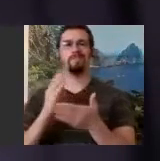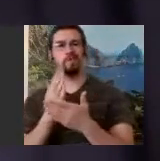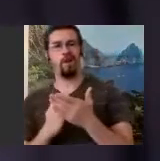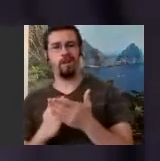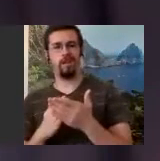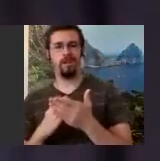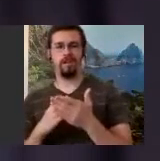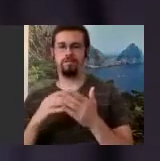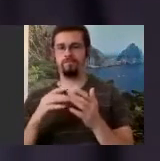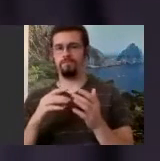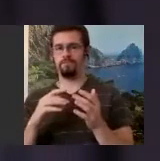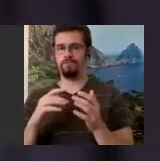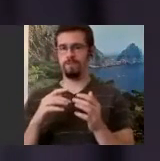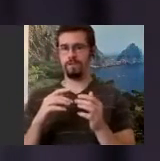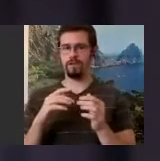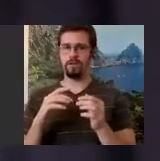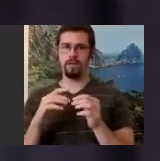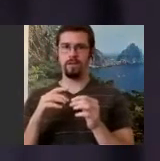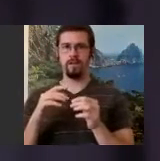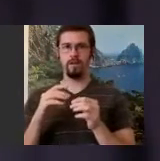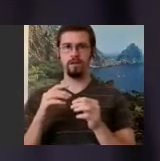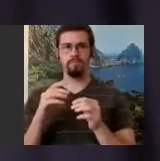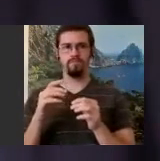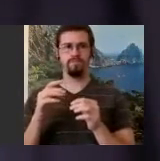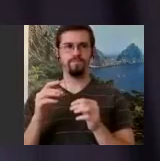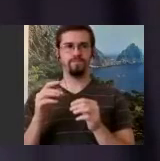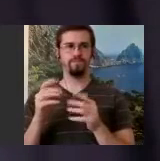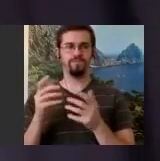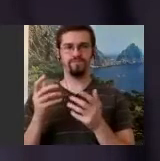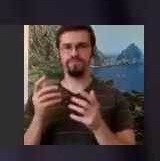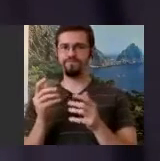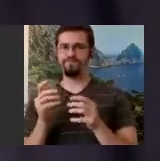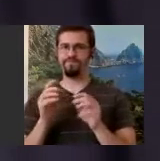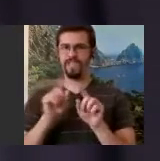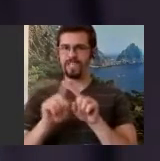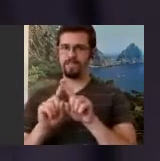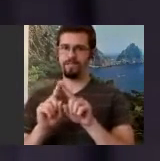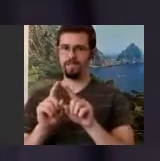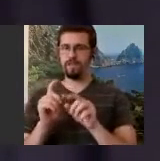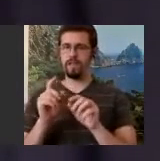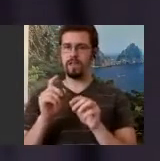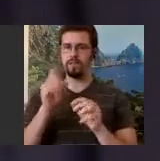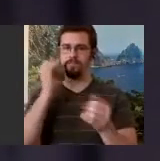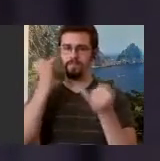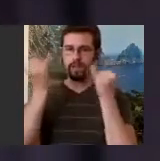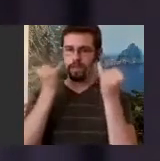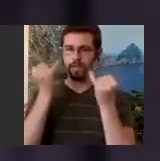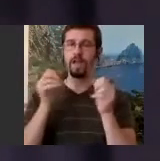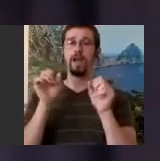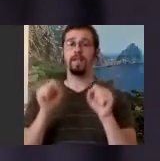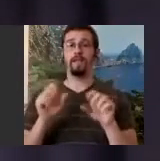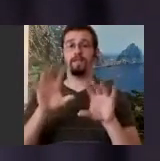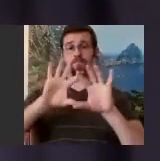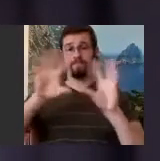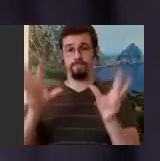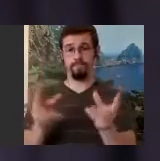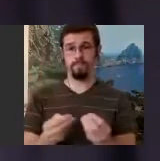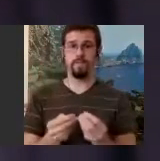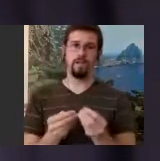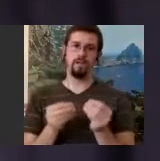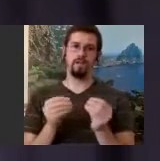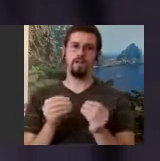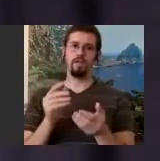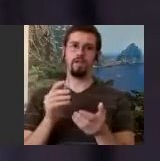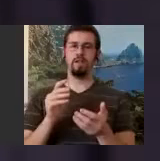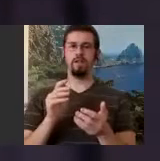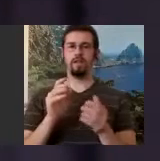and largely symbolic. And that is used to convey much different information.